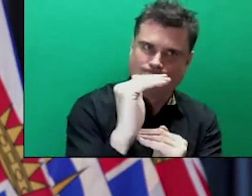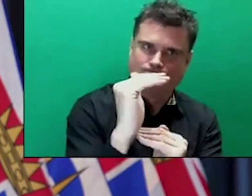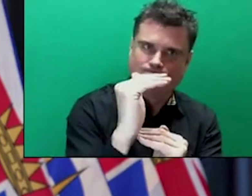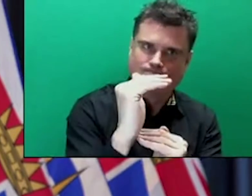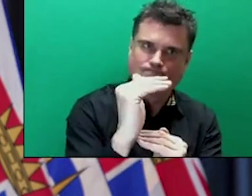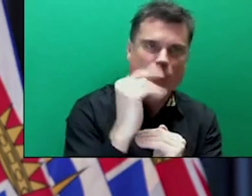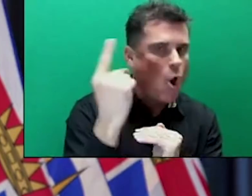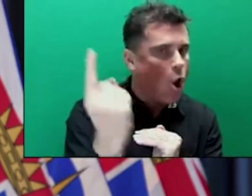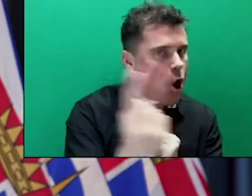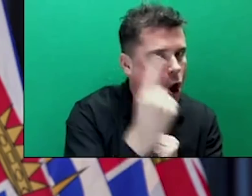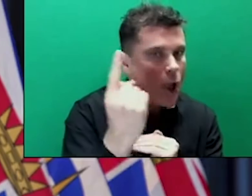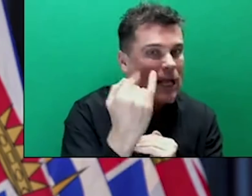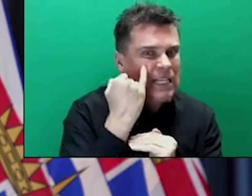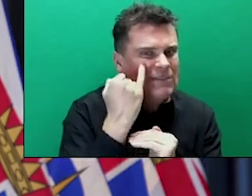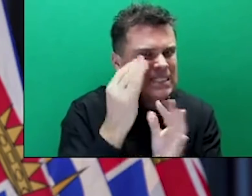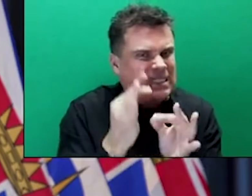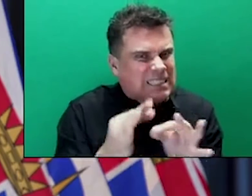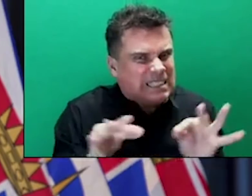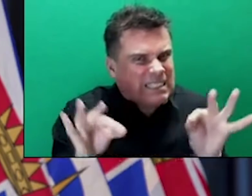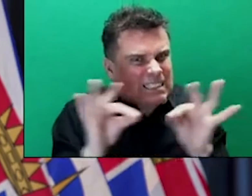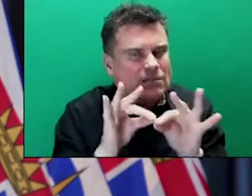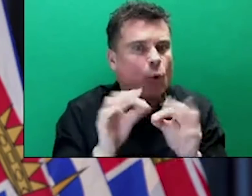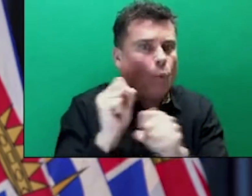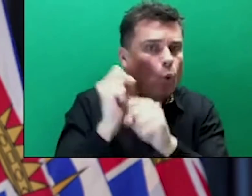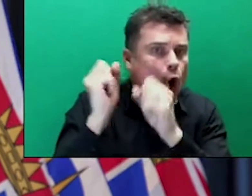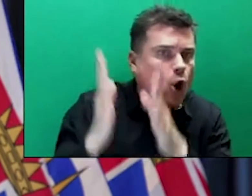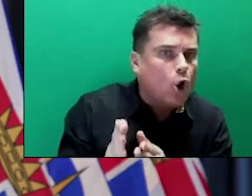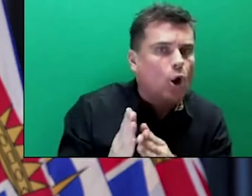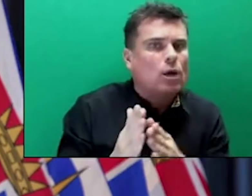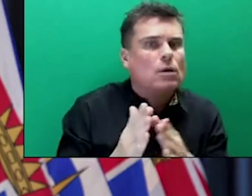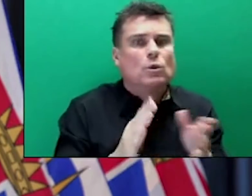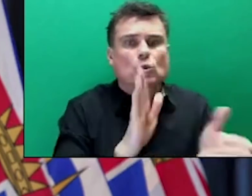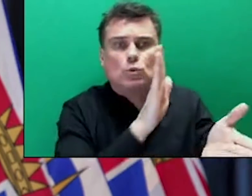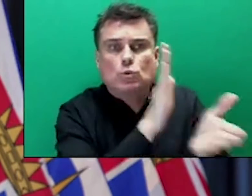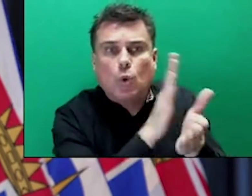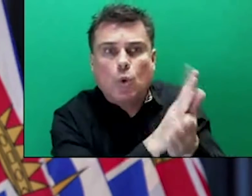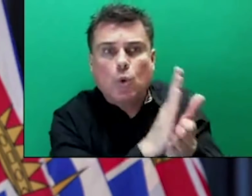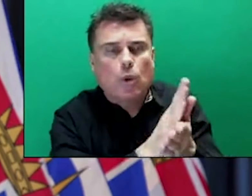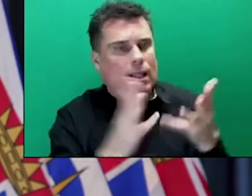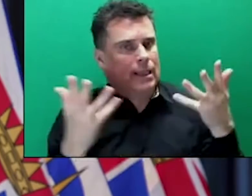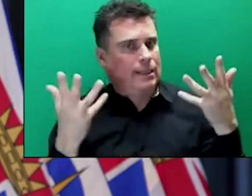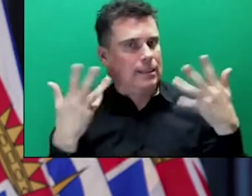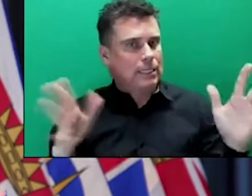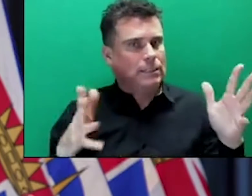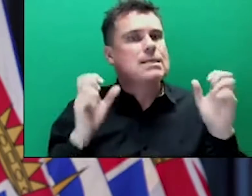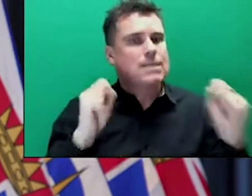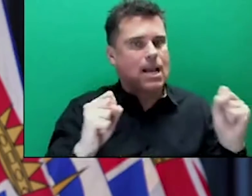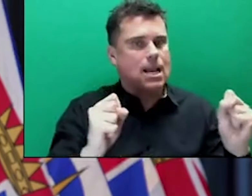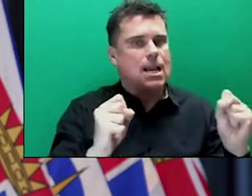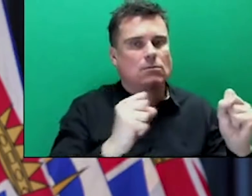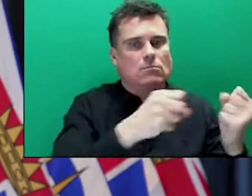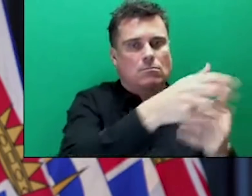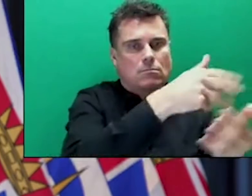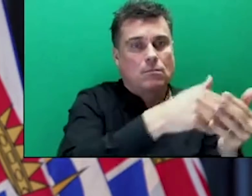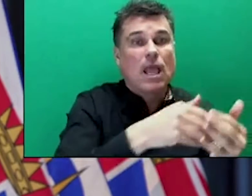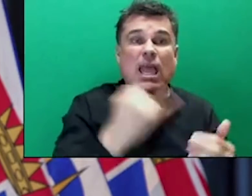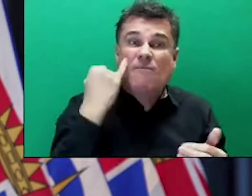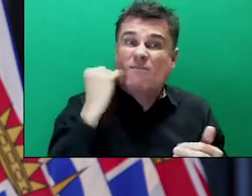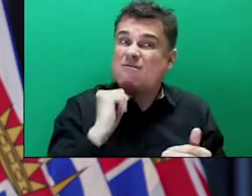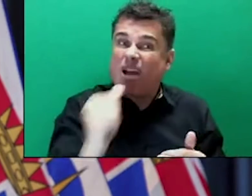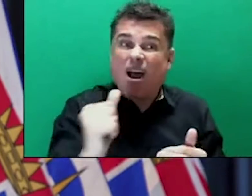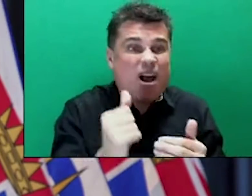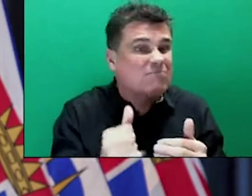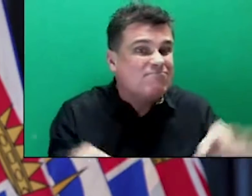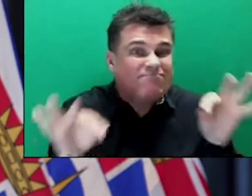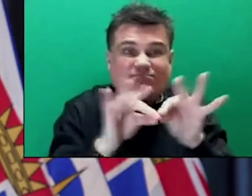essential services. Non-essential social interactions, so things outside of work and school, where we had some leeway in the summer